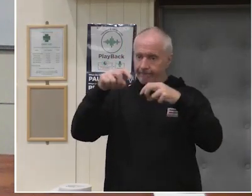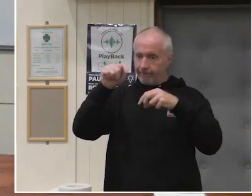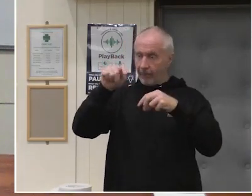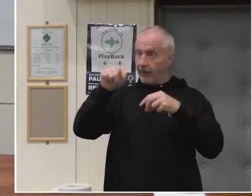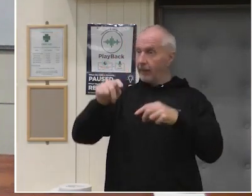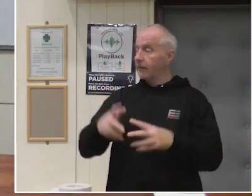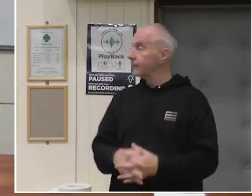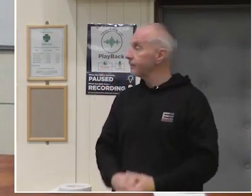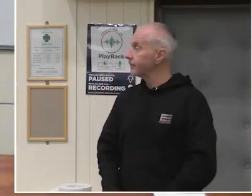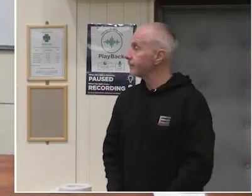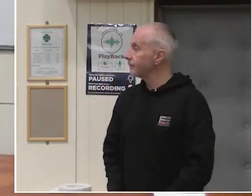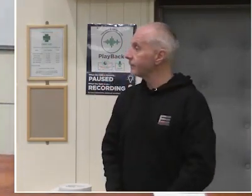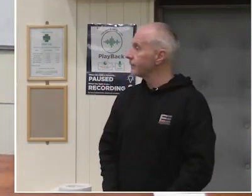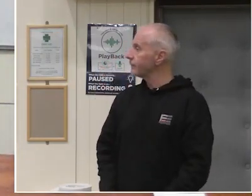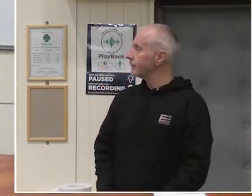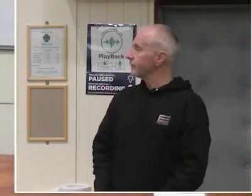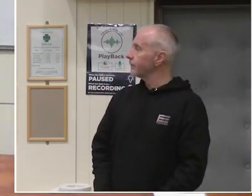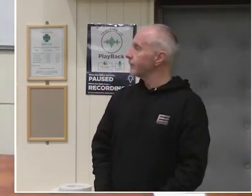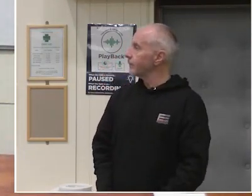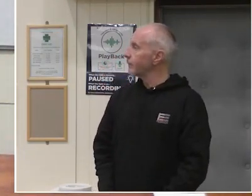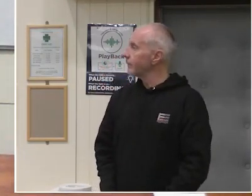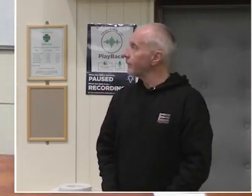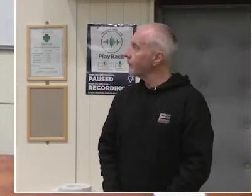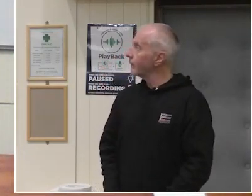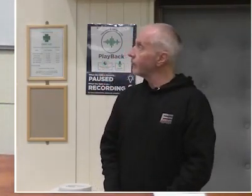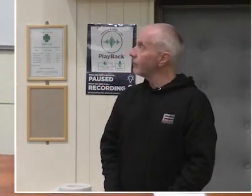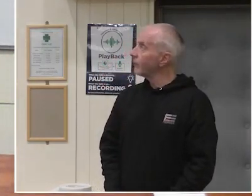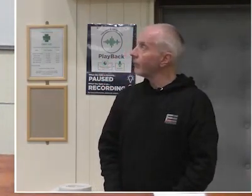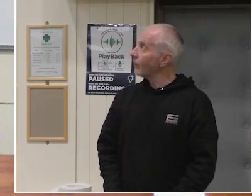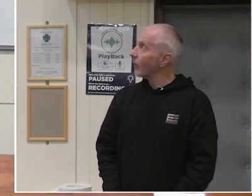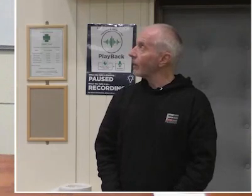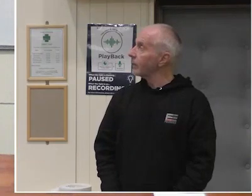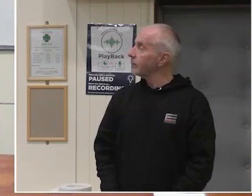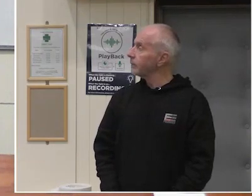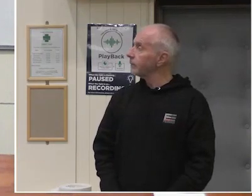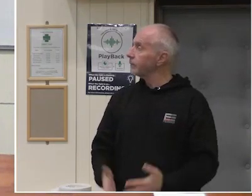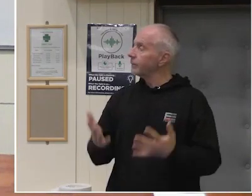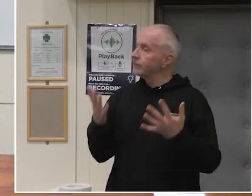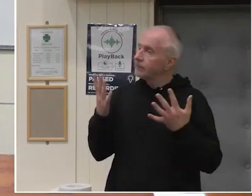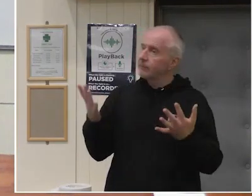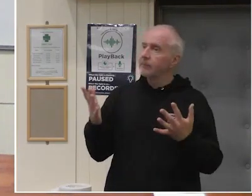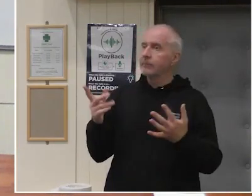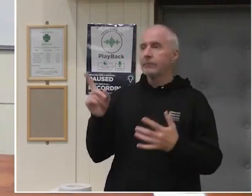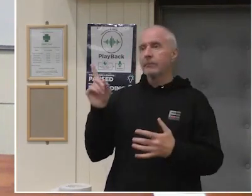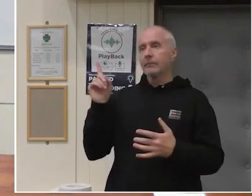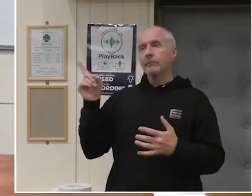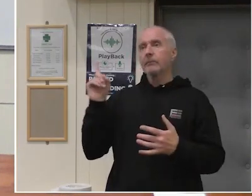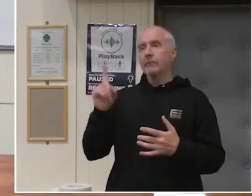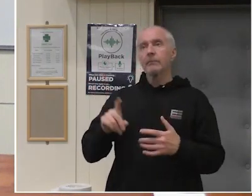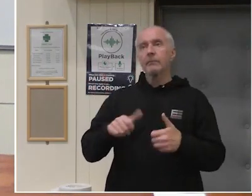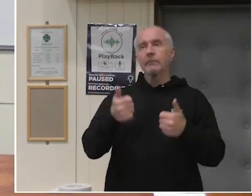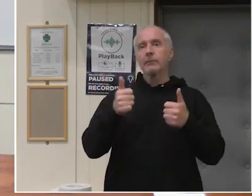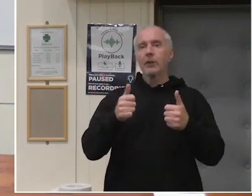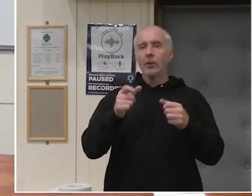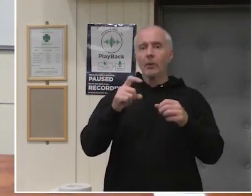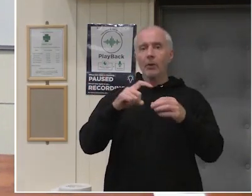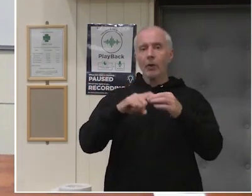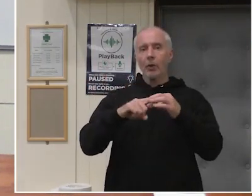that's all well and good. But I did say I was going to sort of loop back round to this